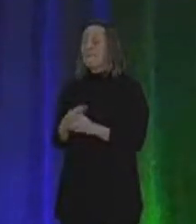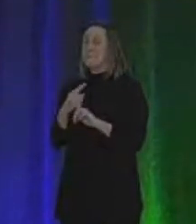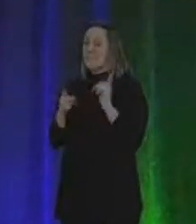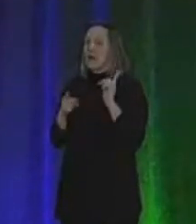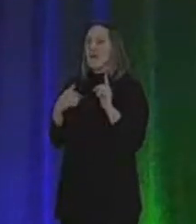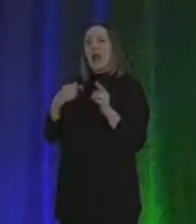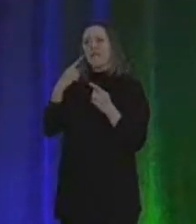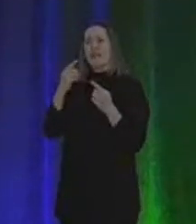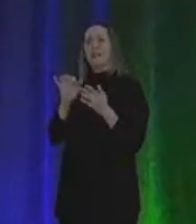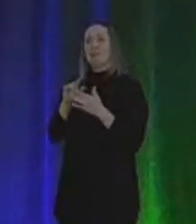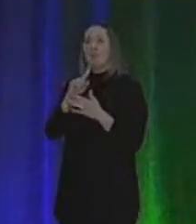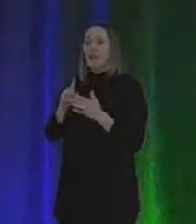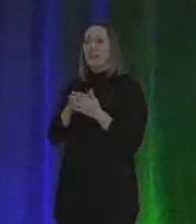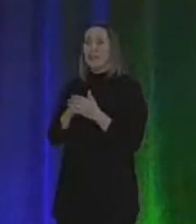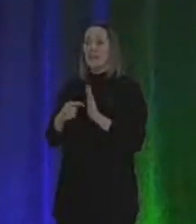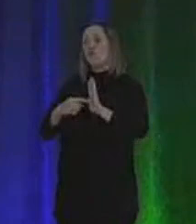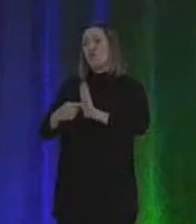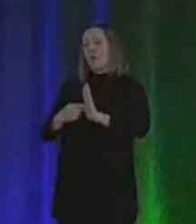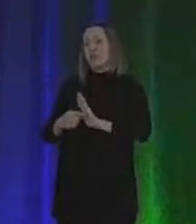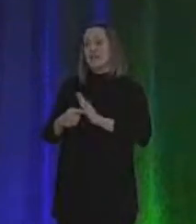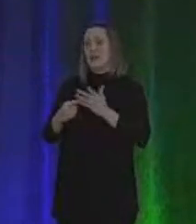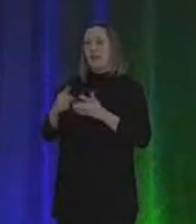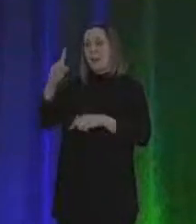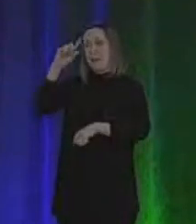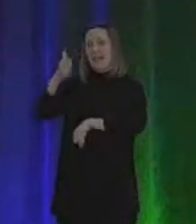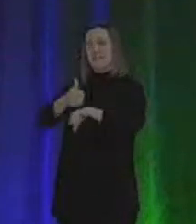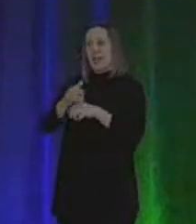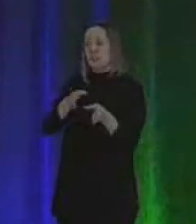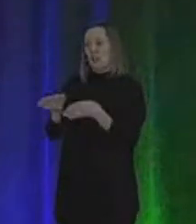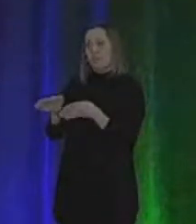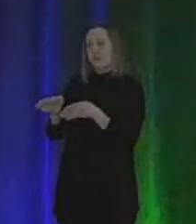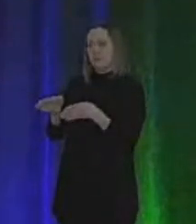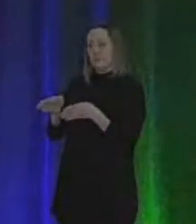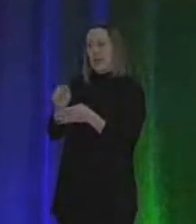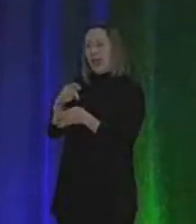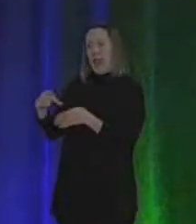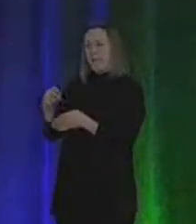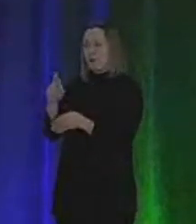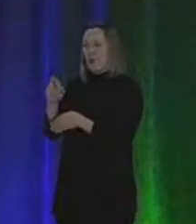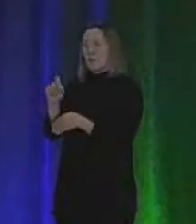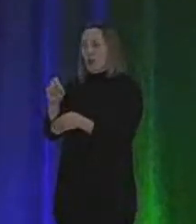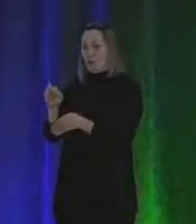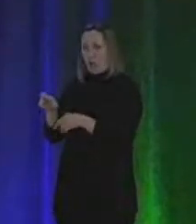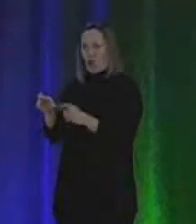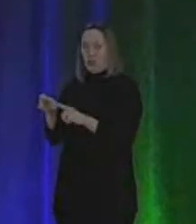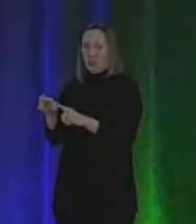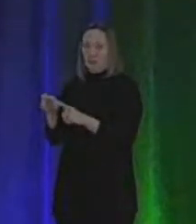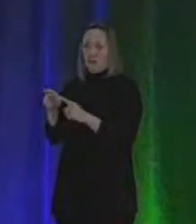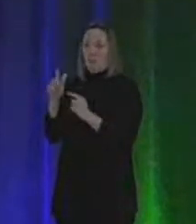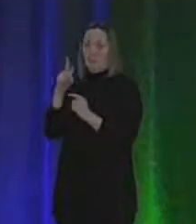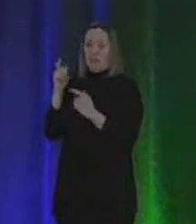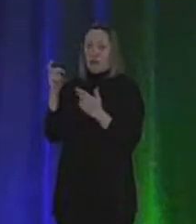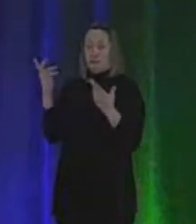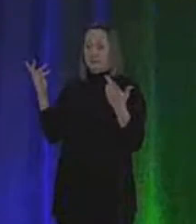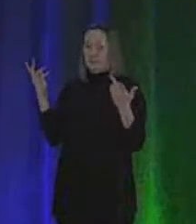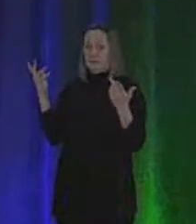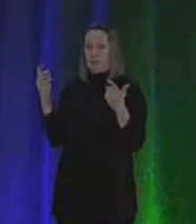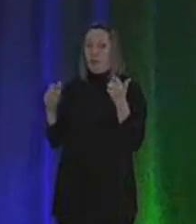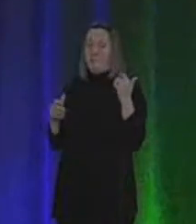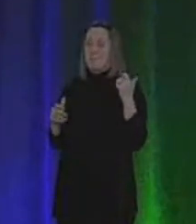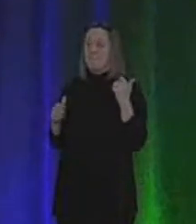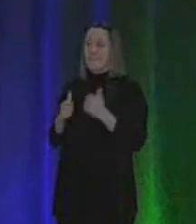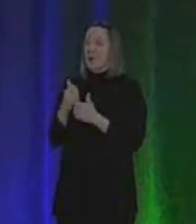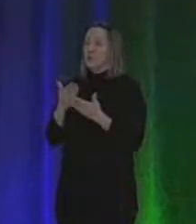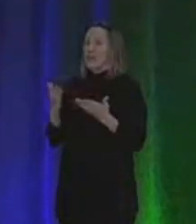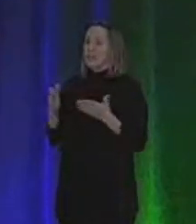I think it really represents this mindset shift in the app router, where because most things